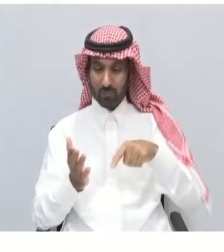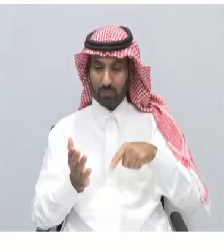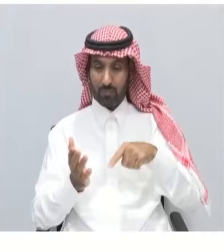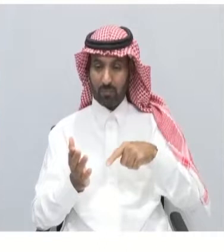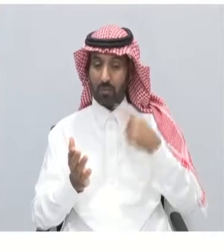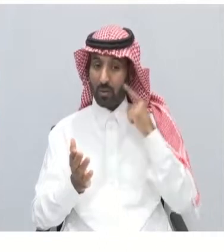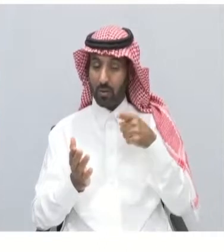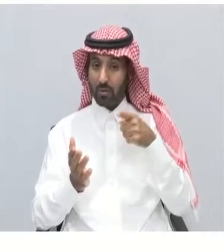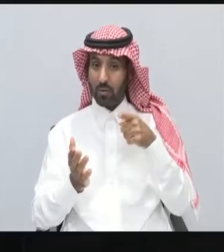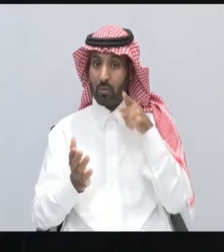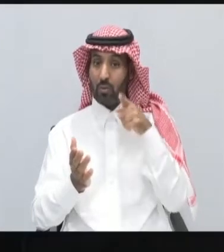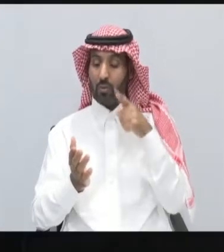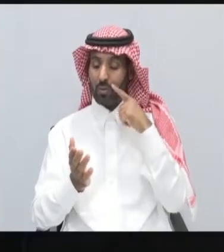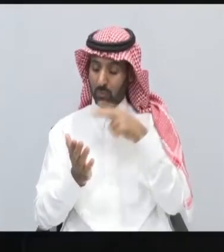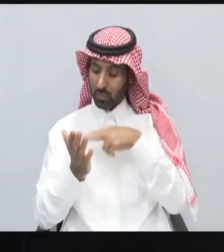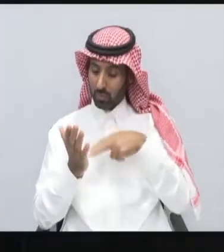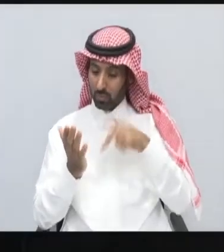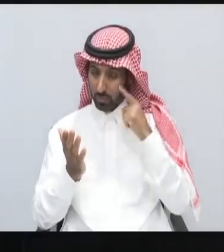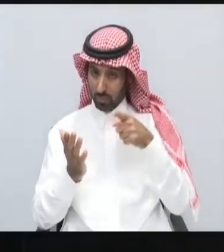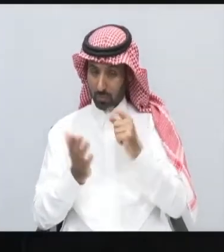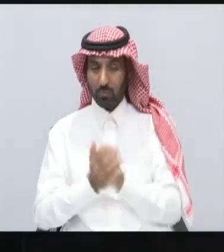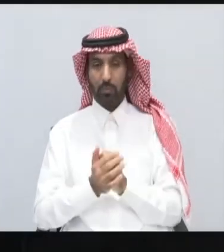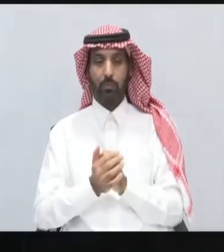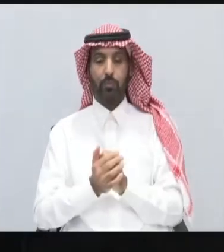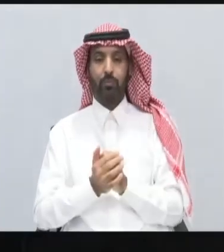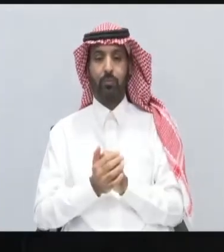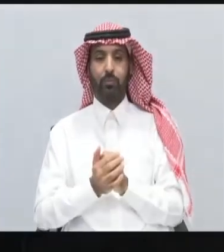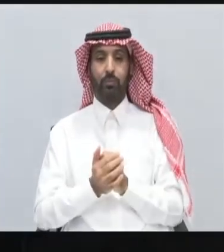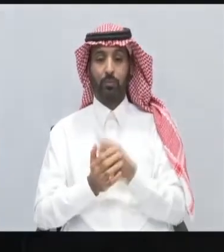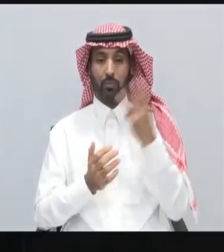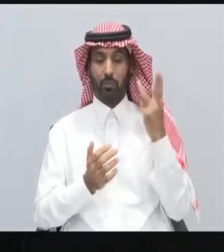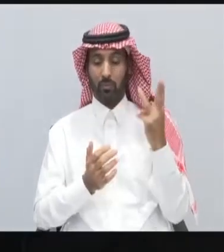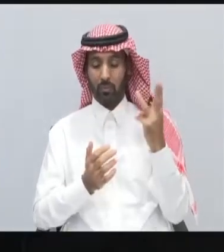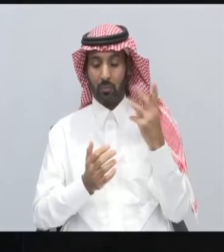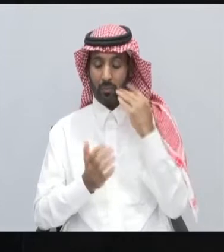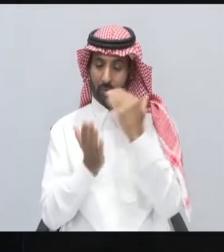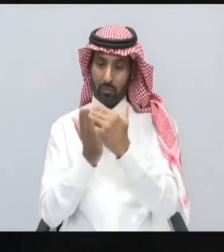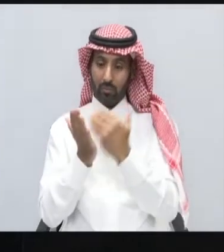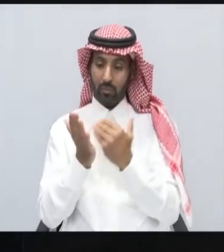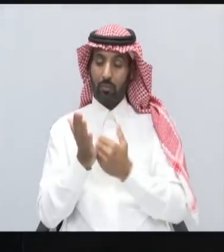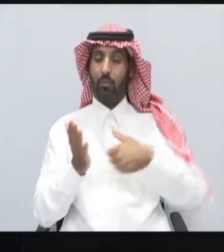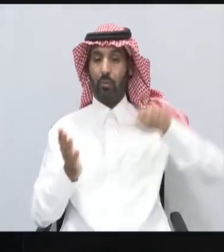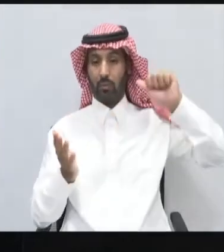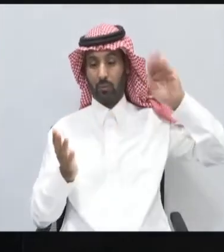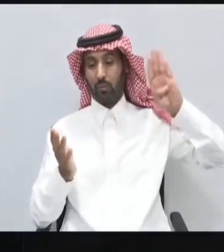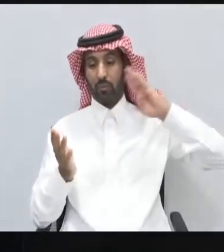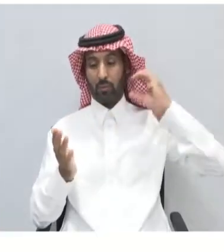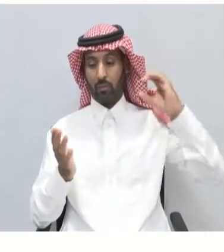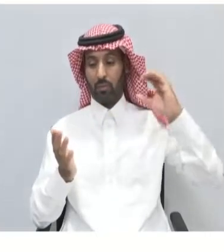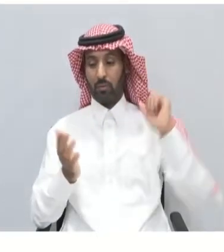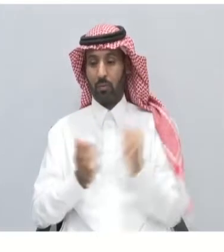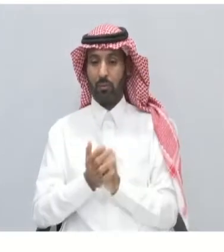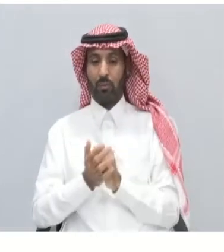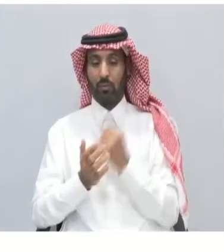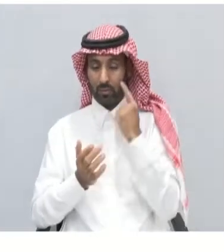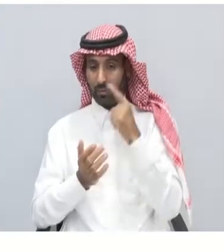you, it should be based on the reading. So we have three parts, A, B, and C. Okay,